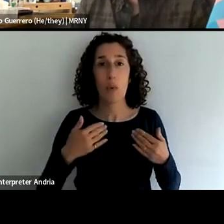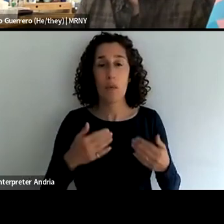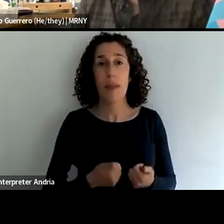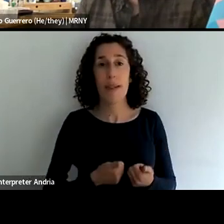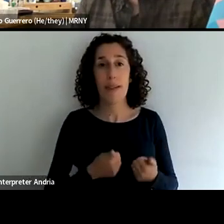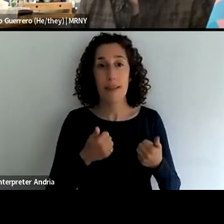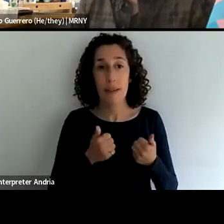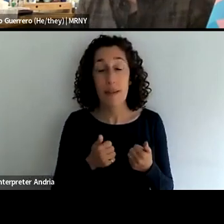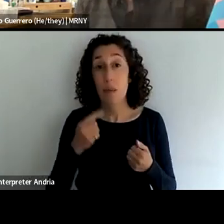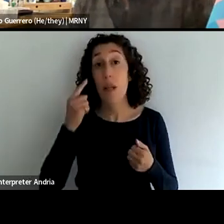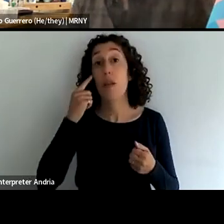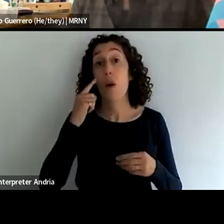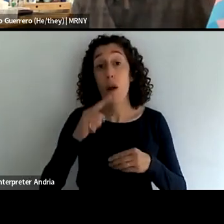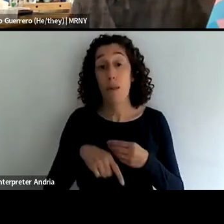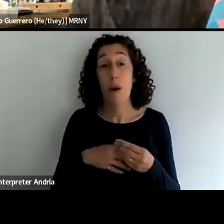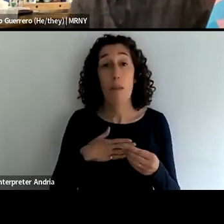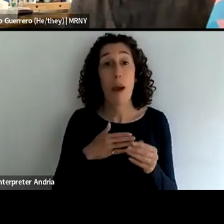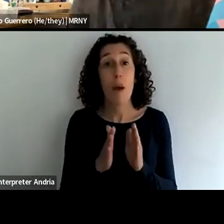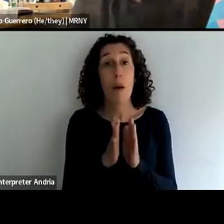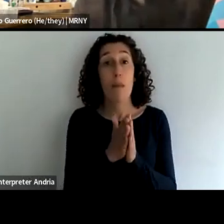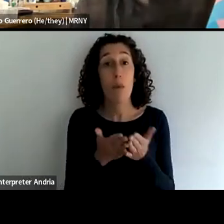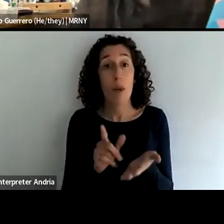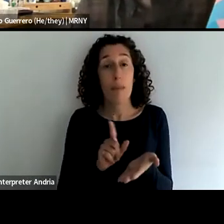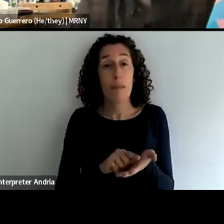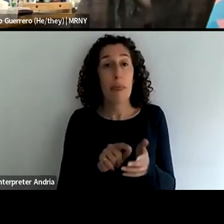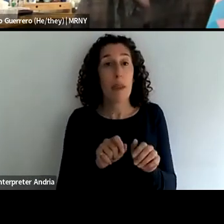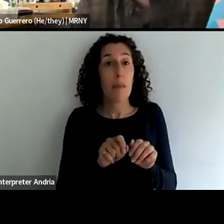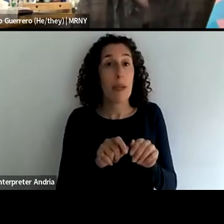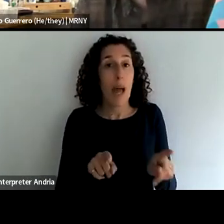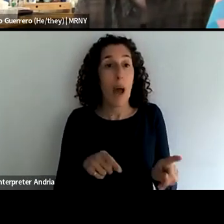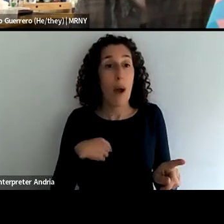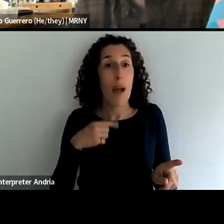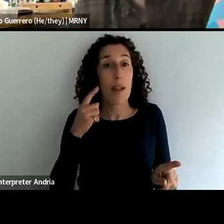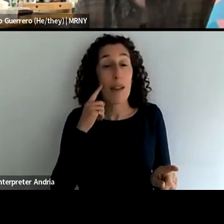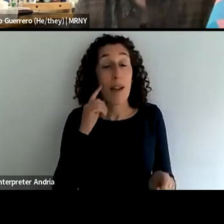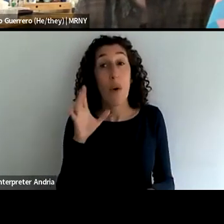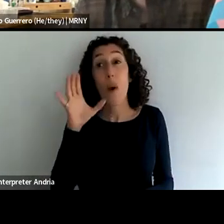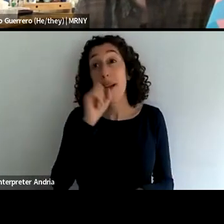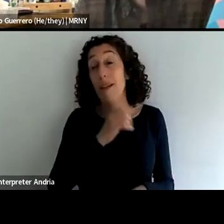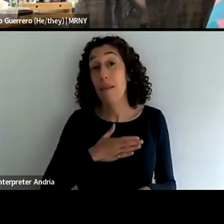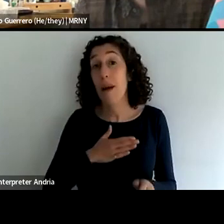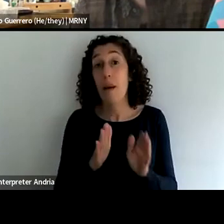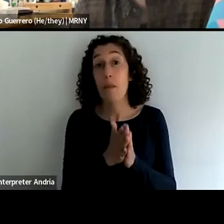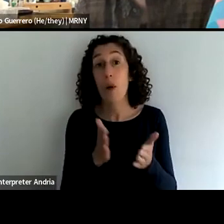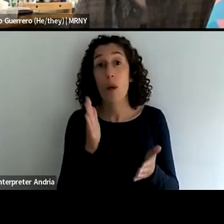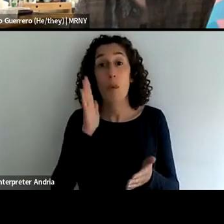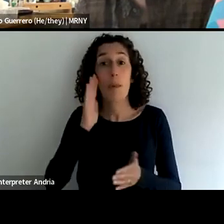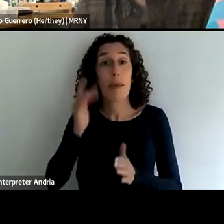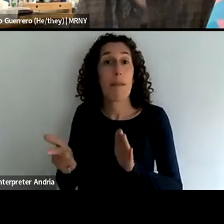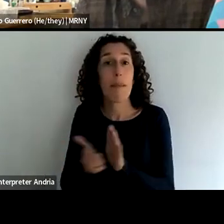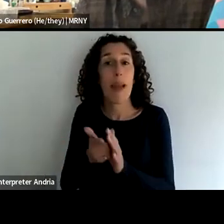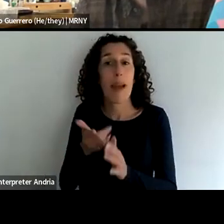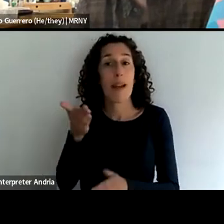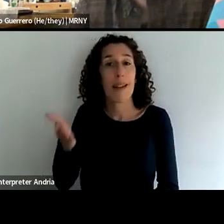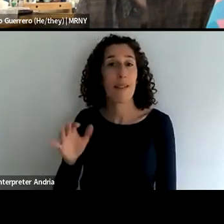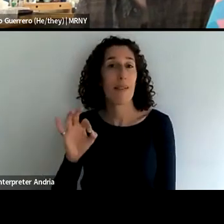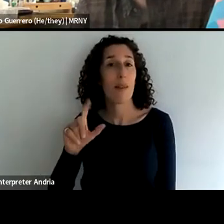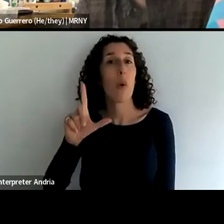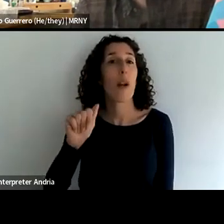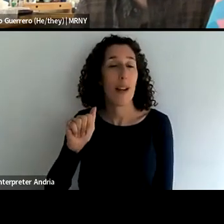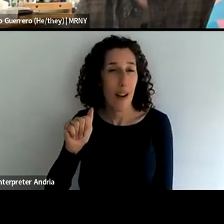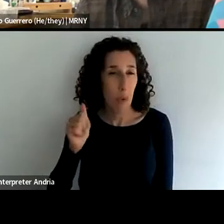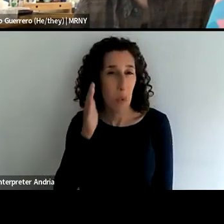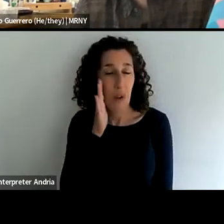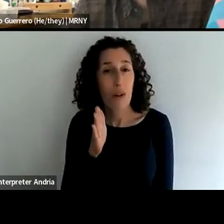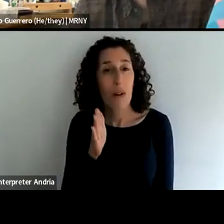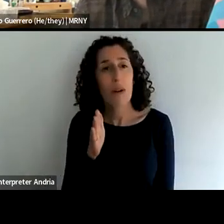like, well, at first I saw DeSantis and I thought, oh, I guess my book will be banned in Florida. Wonder what that means. And it was funny too, because